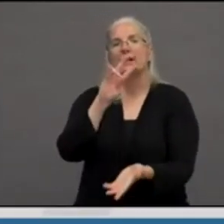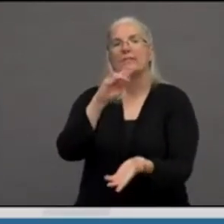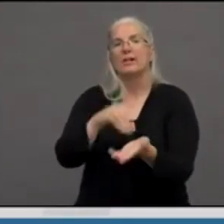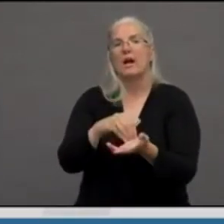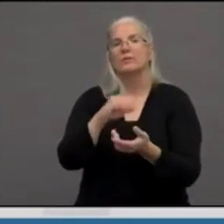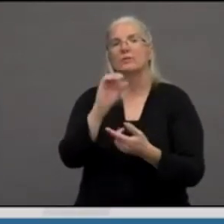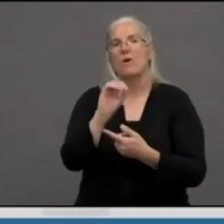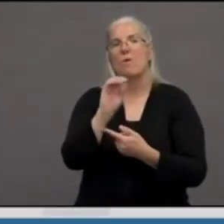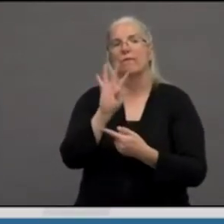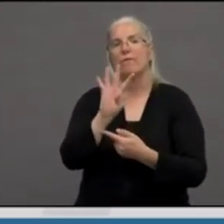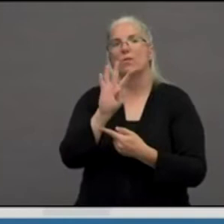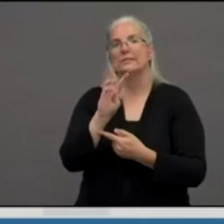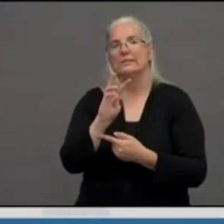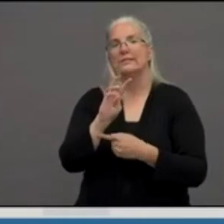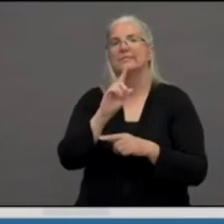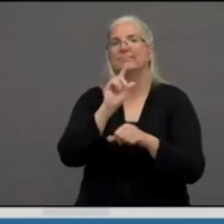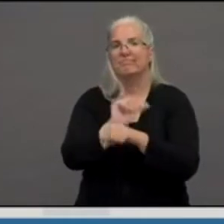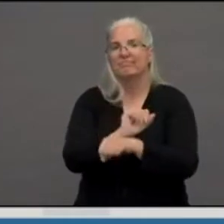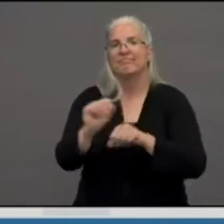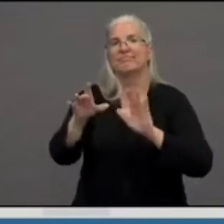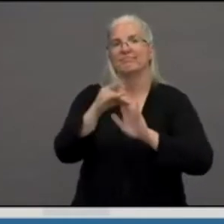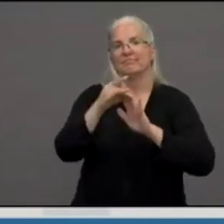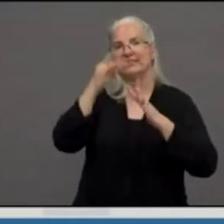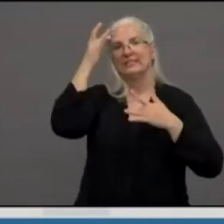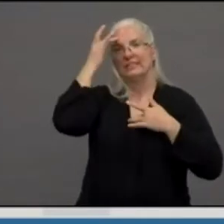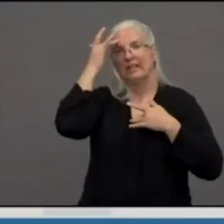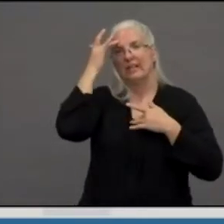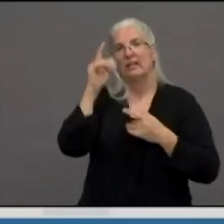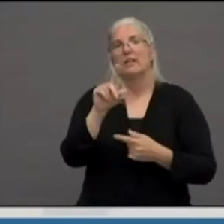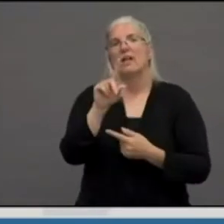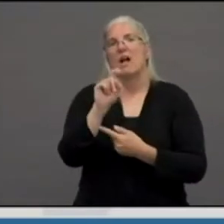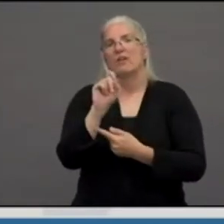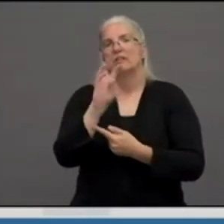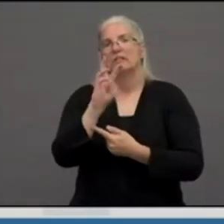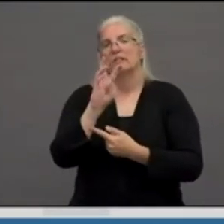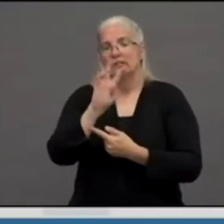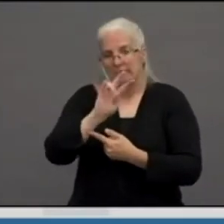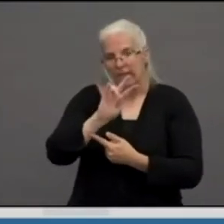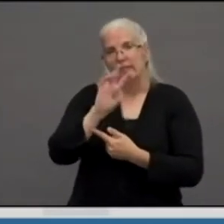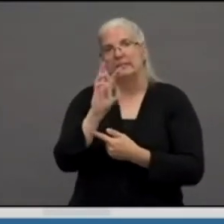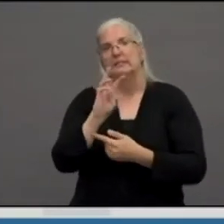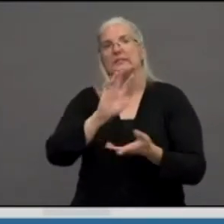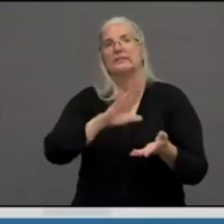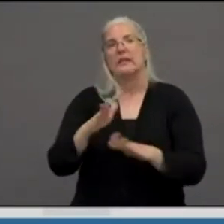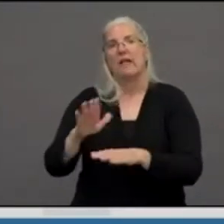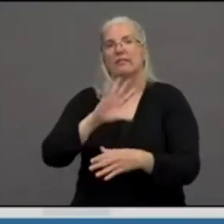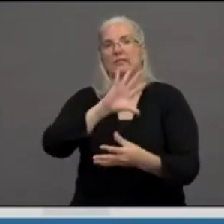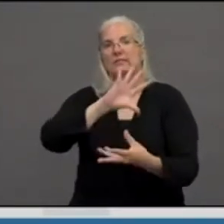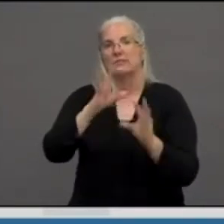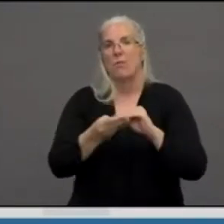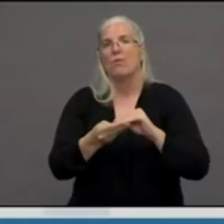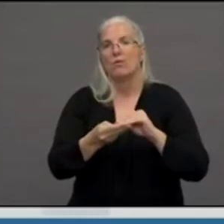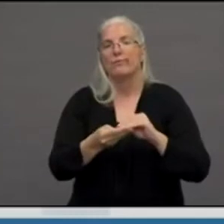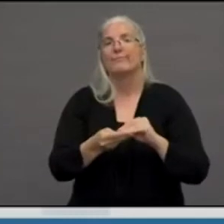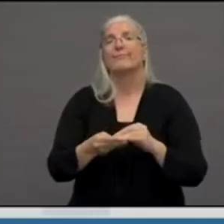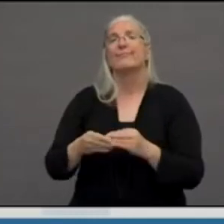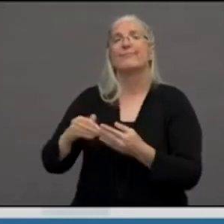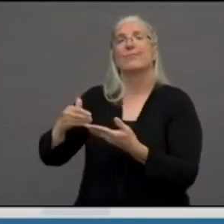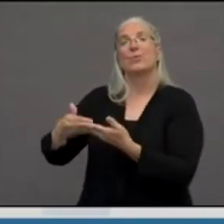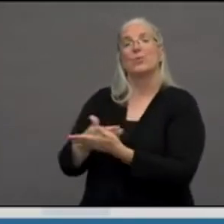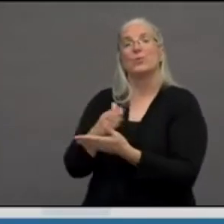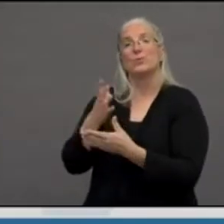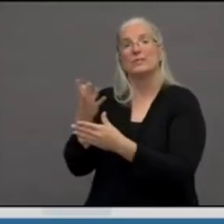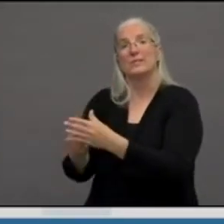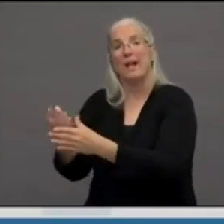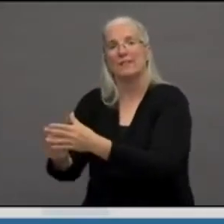7,046 cases, 176 deaths, 3 of those new deaths, and definitely our thoughts are with the families